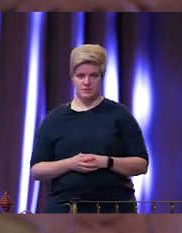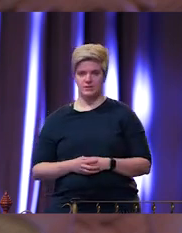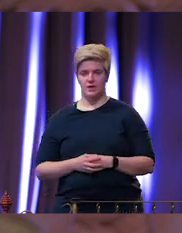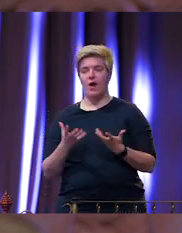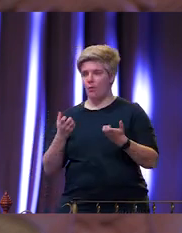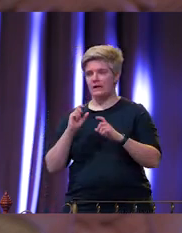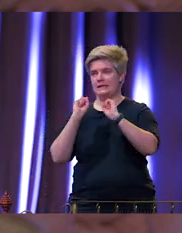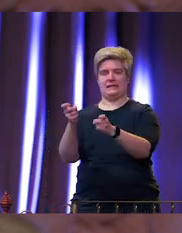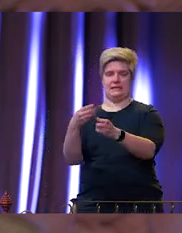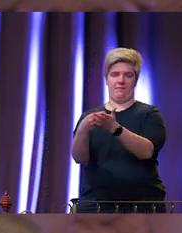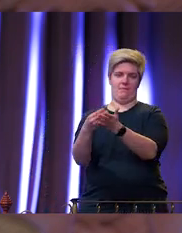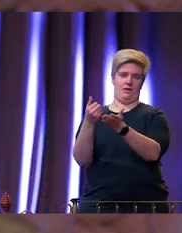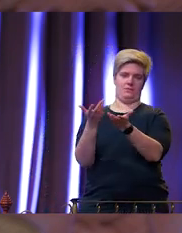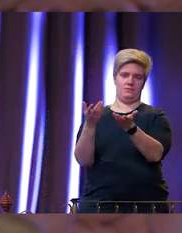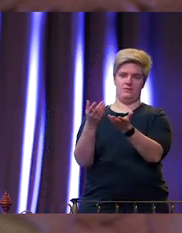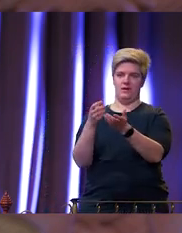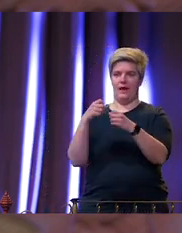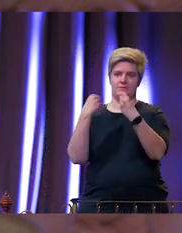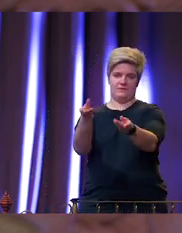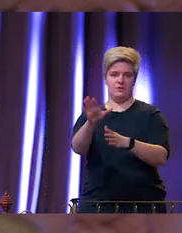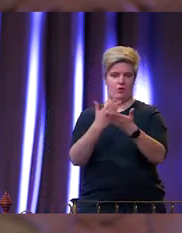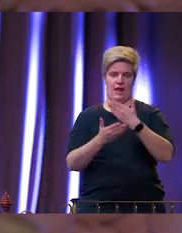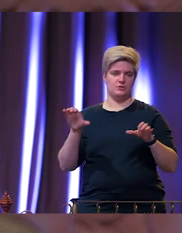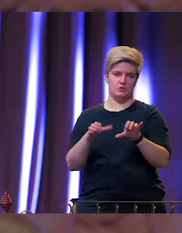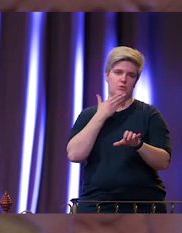out the door and into your hands to do good work.